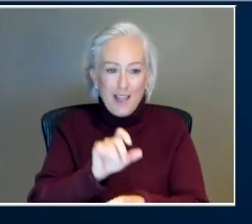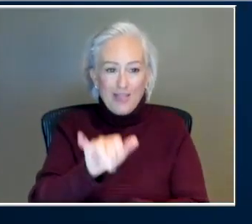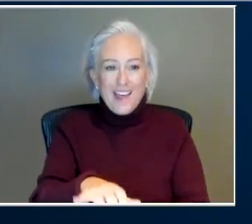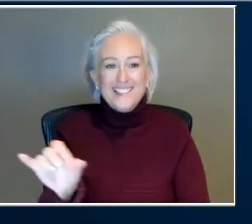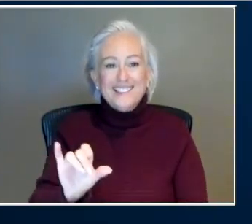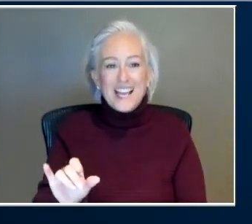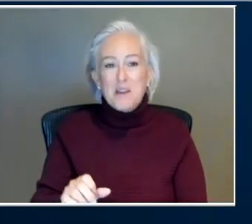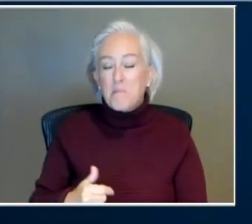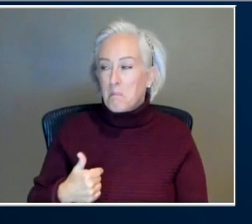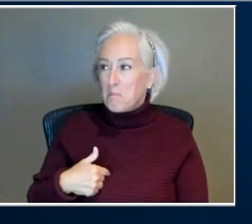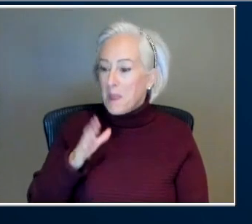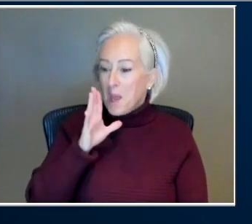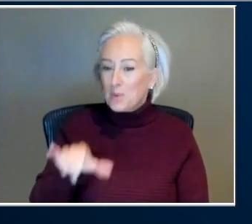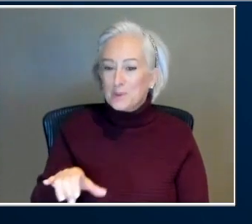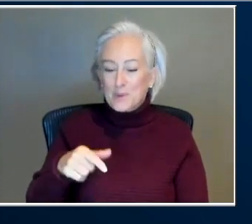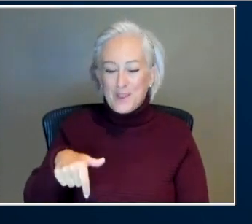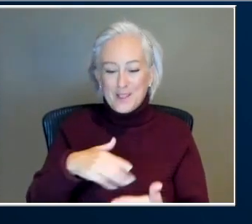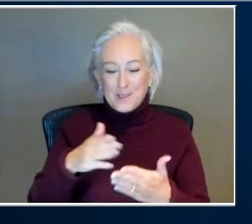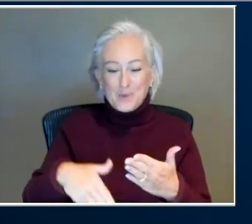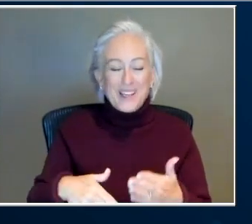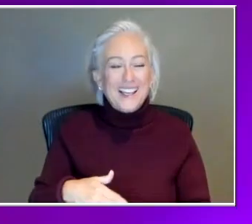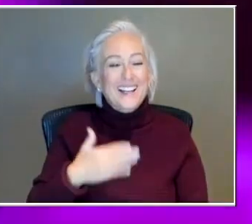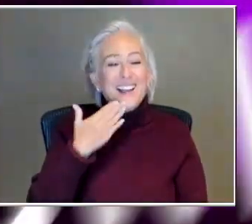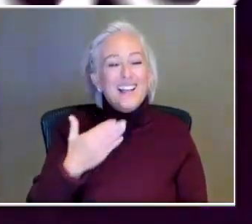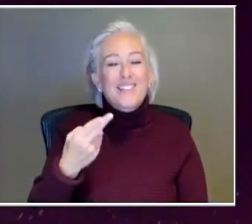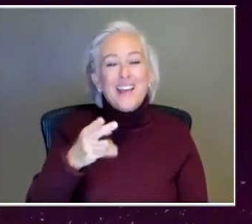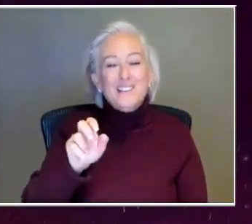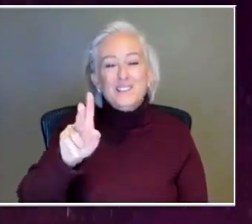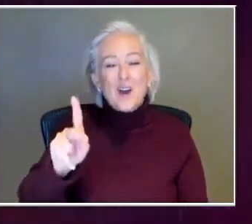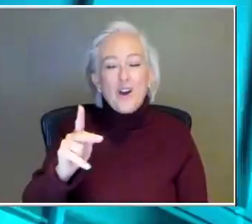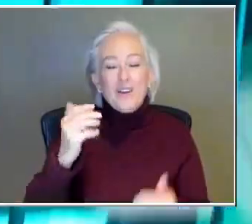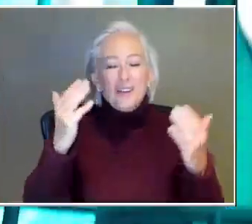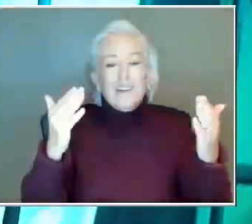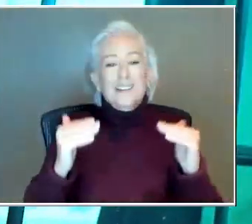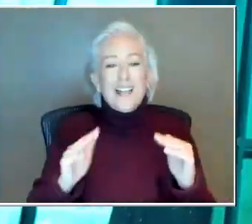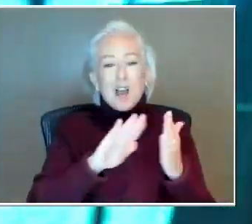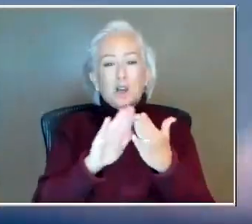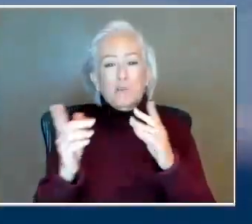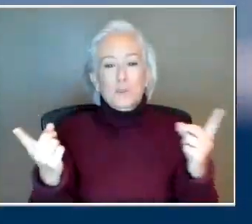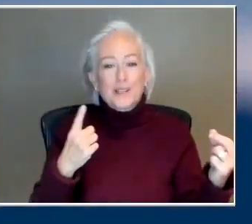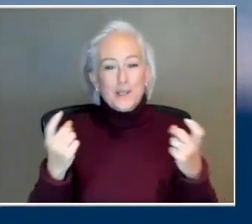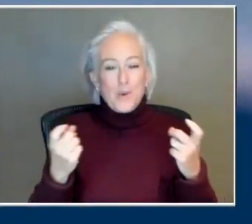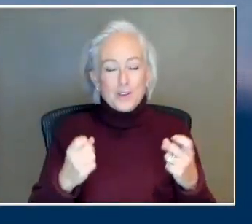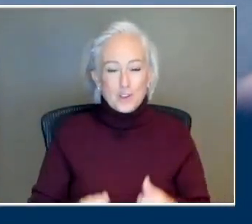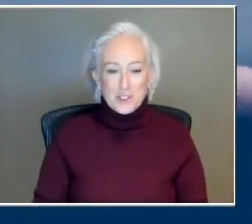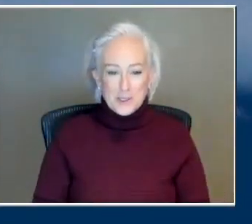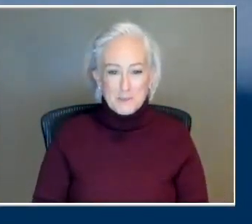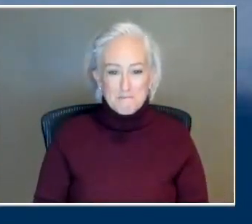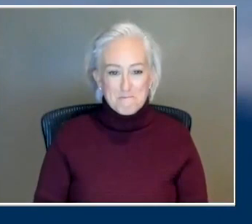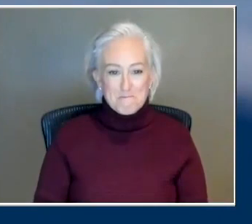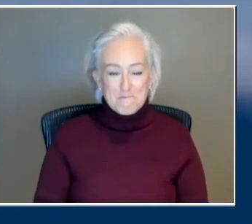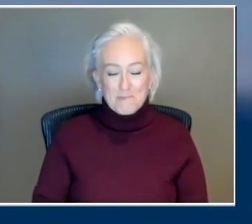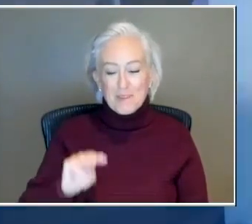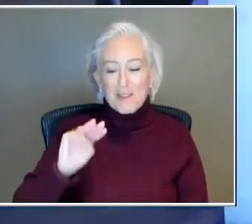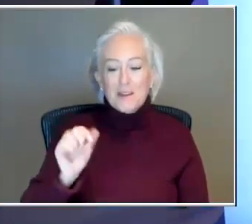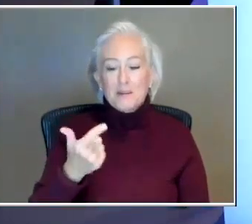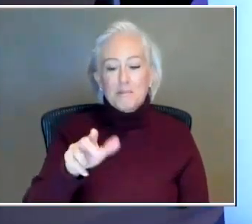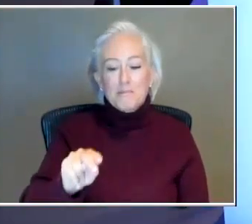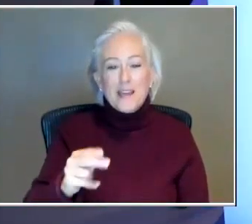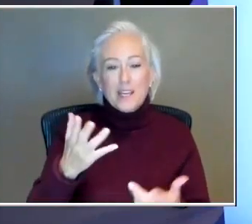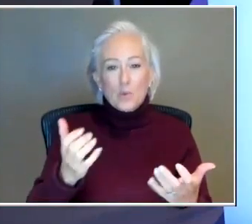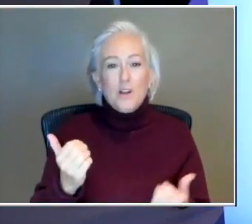weekend. Yeah. Okay. Hawk, thanks so much. Let's get to some questions from our viewers this morning. Megan wants to know, does the RNS device need to